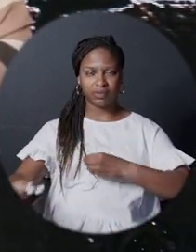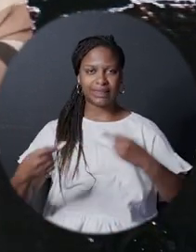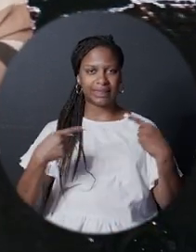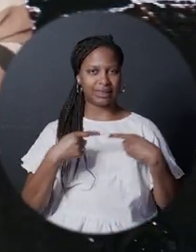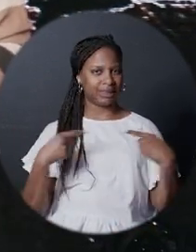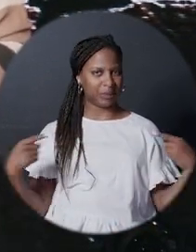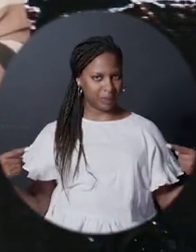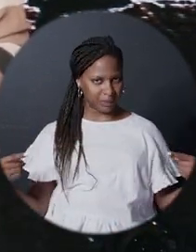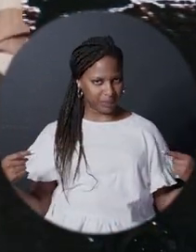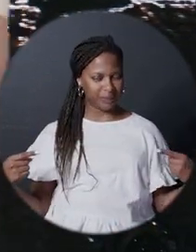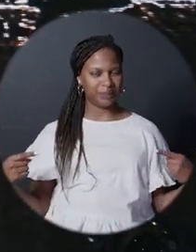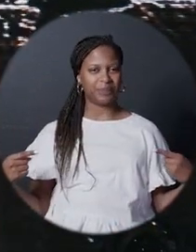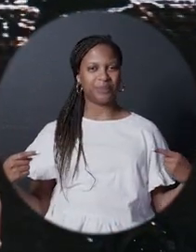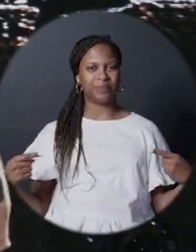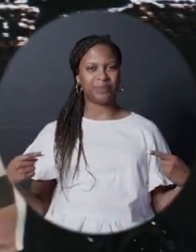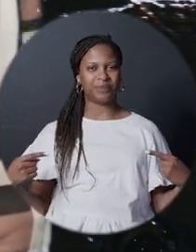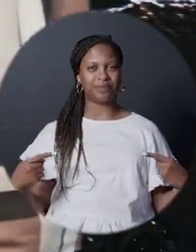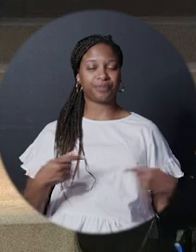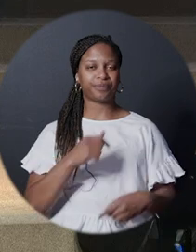over to the enemy.